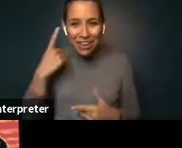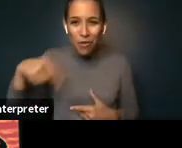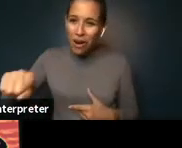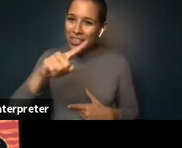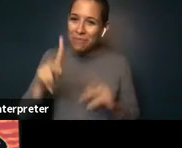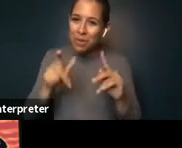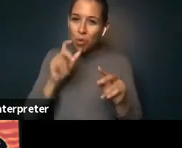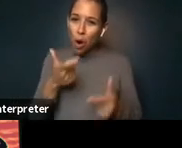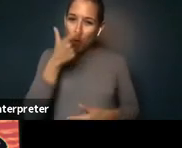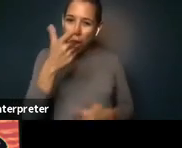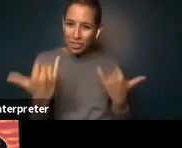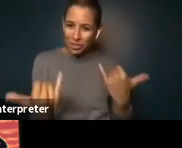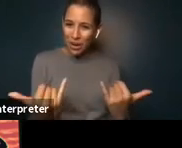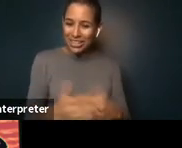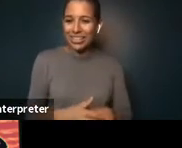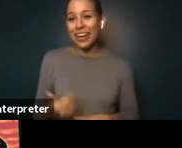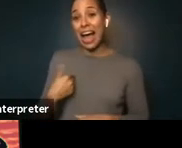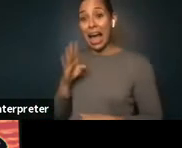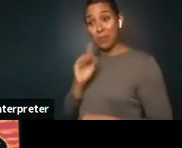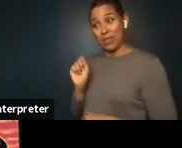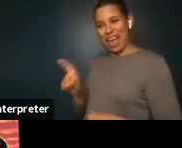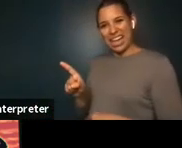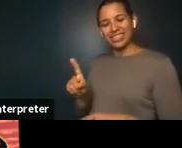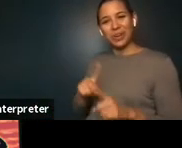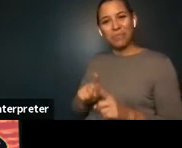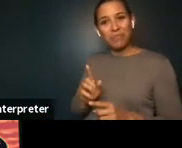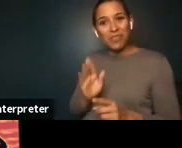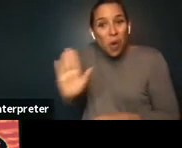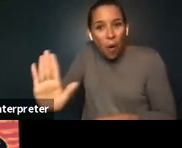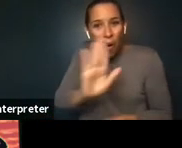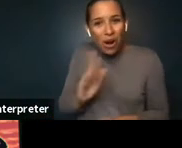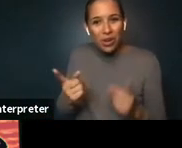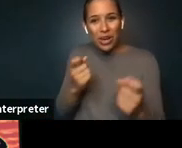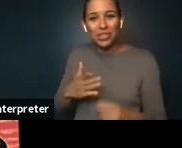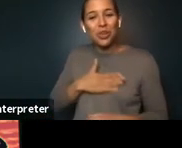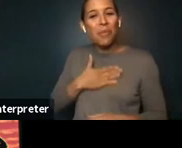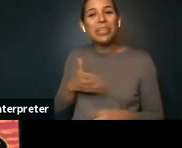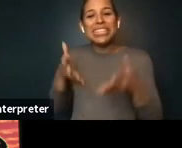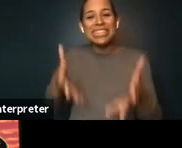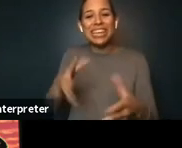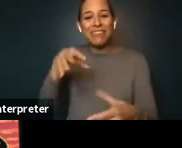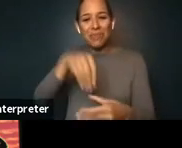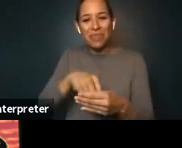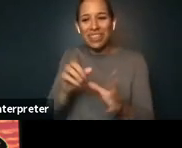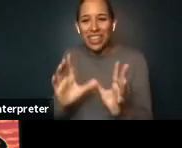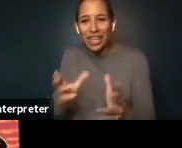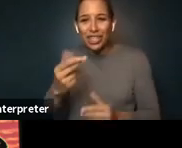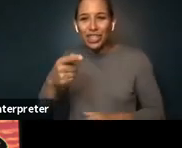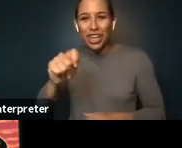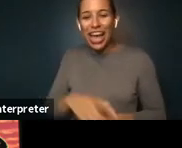be asking the questions directly to Chitra, but they will be your questions. please. can talk to you, otherwise it's going to not be some everything.